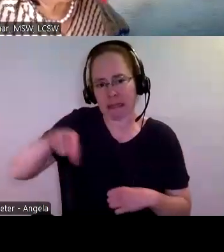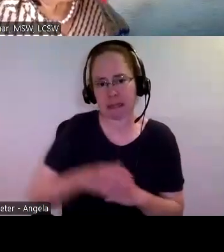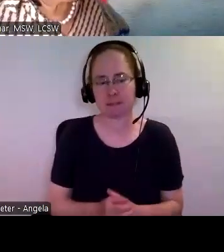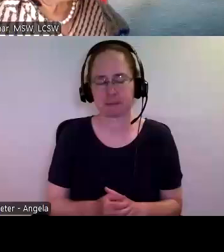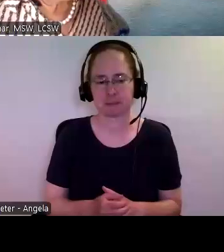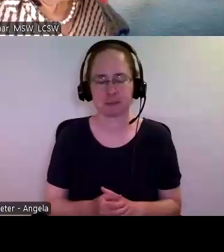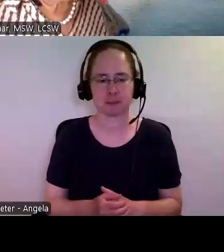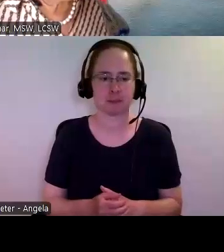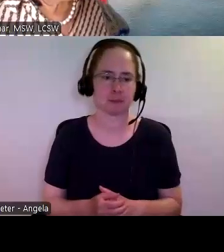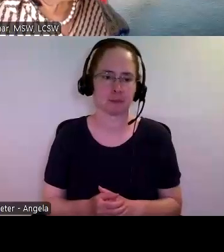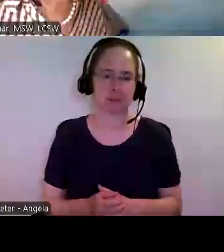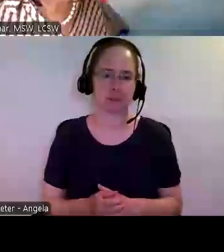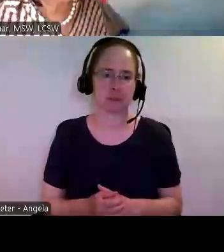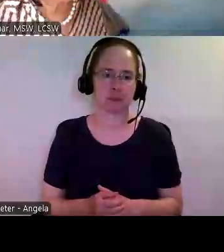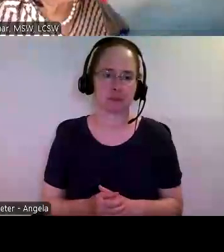slide, please.